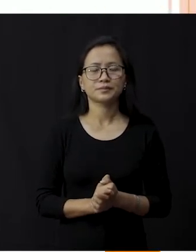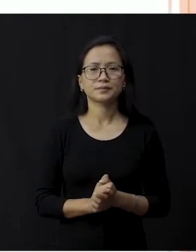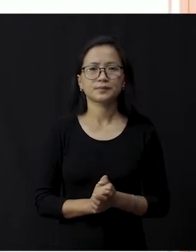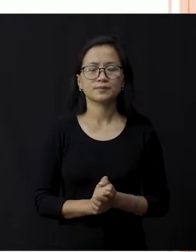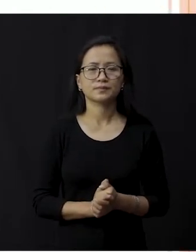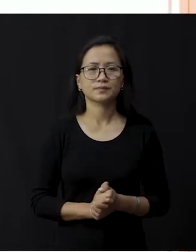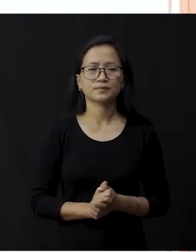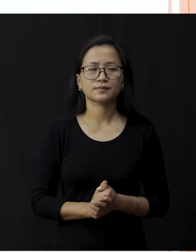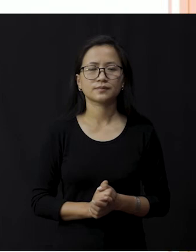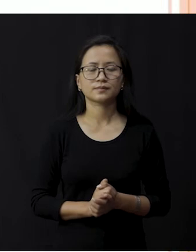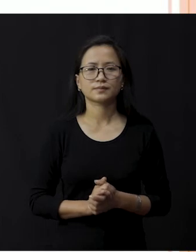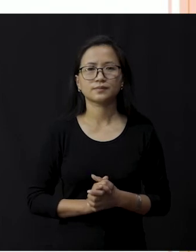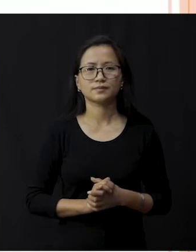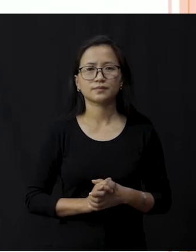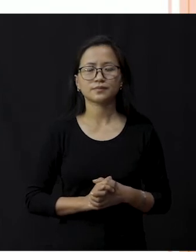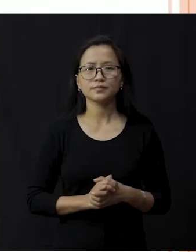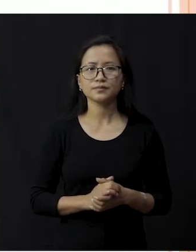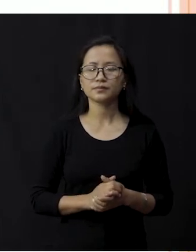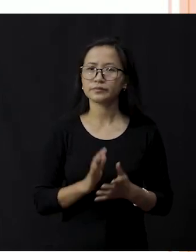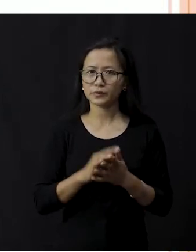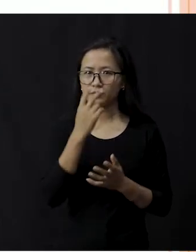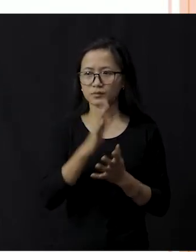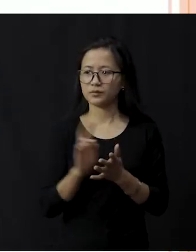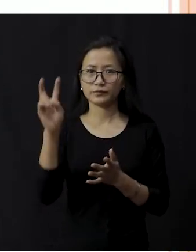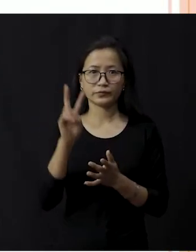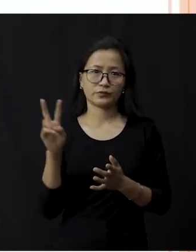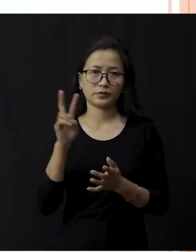Okay. Wow, this is a vegetable and